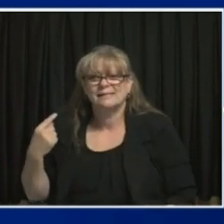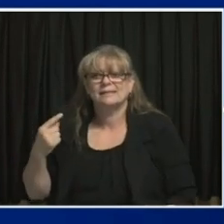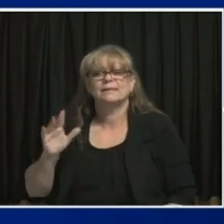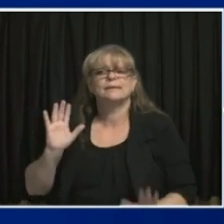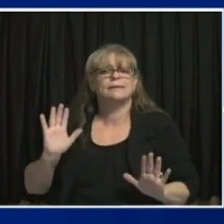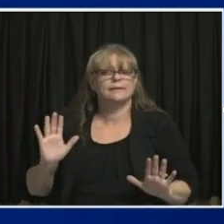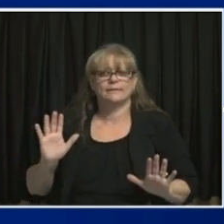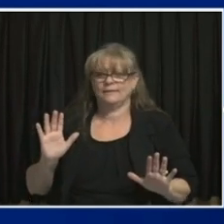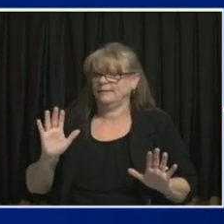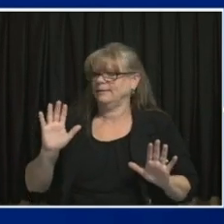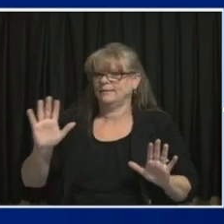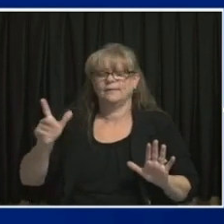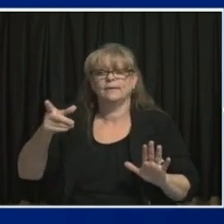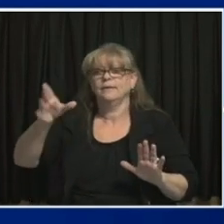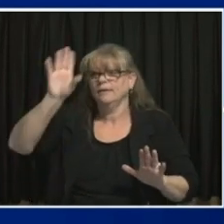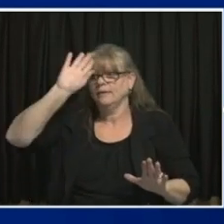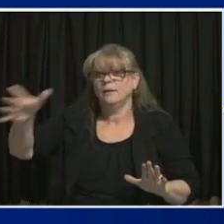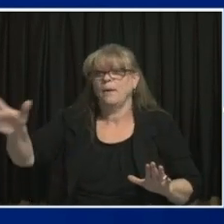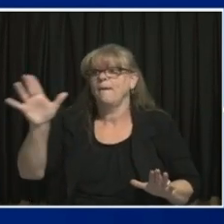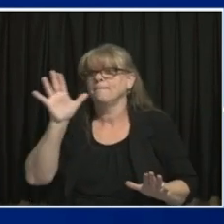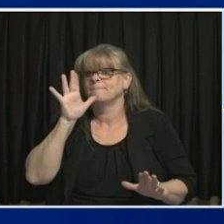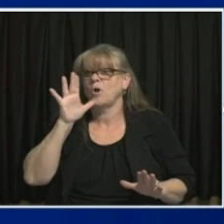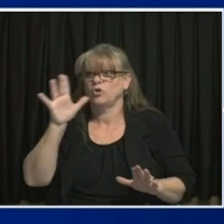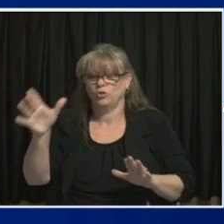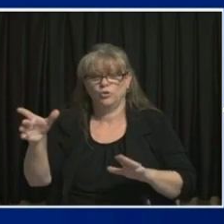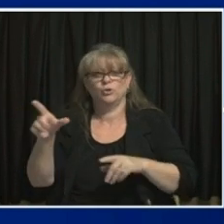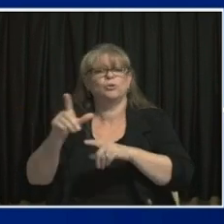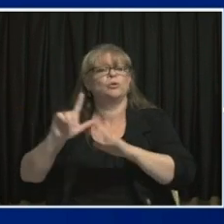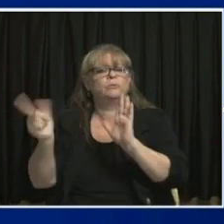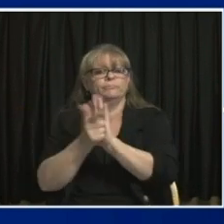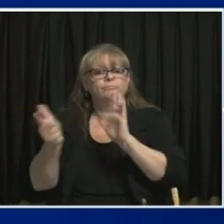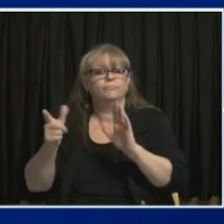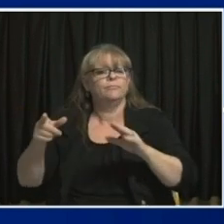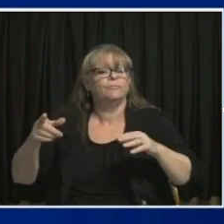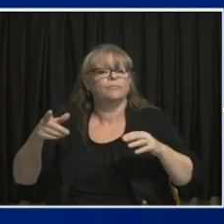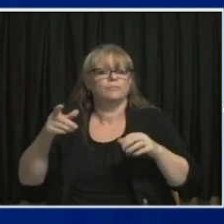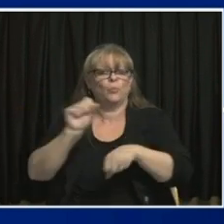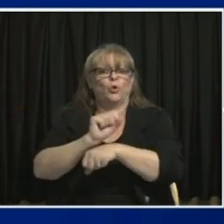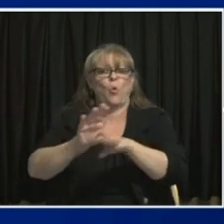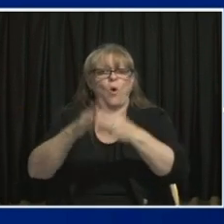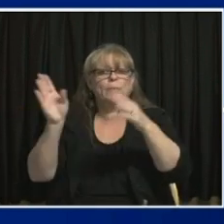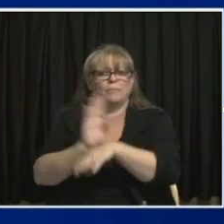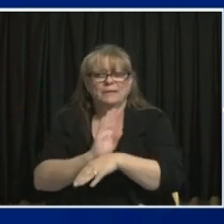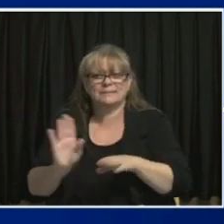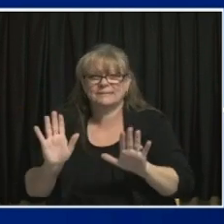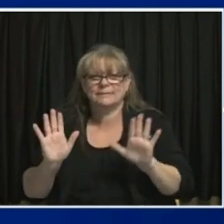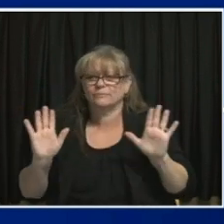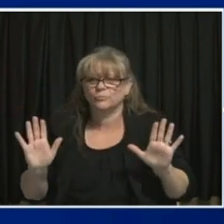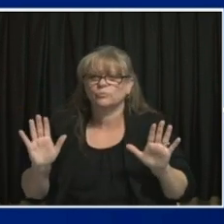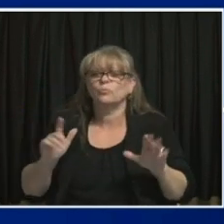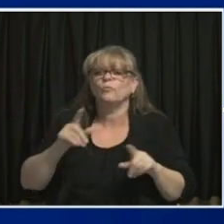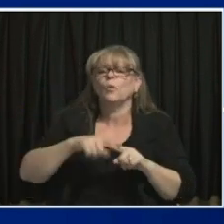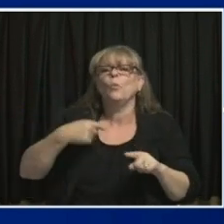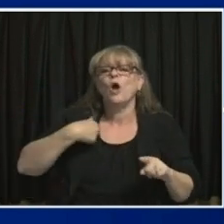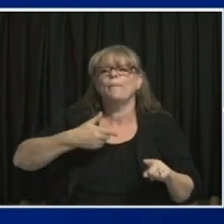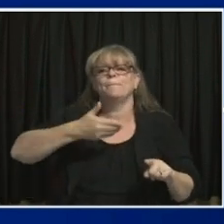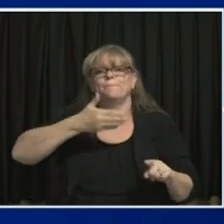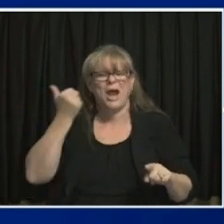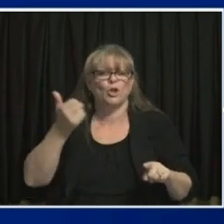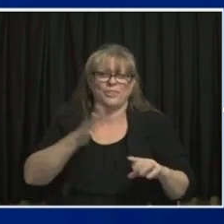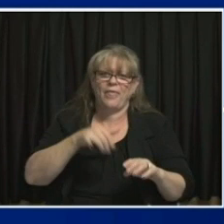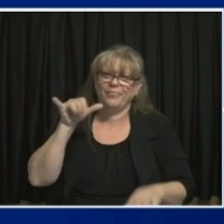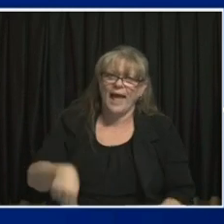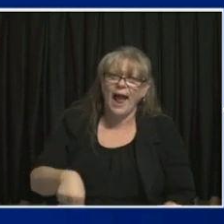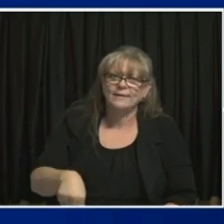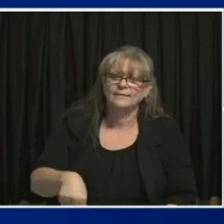and a mimosa. Colorado, America, we are better than that. The most effective